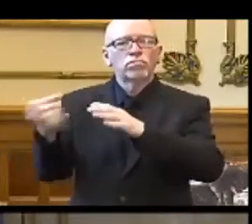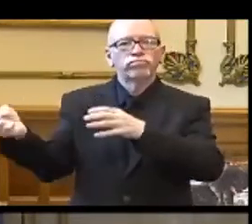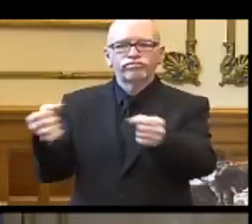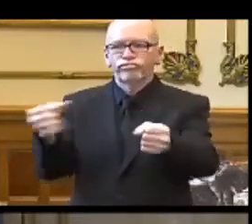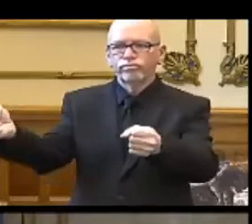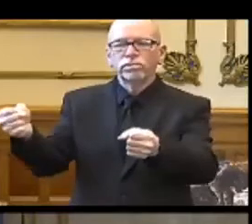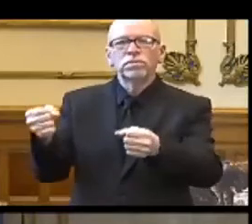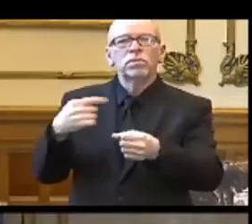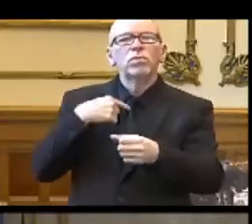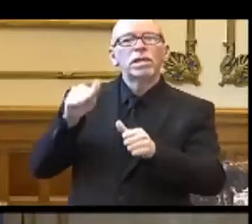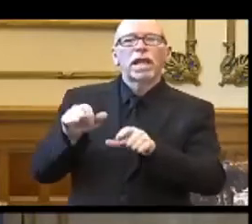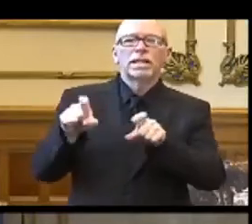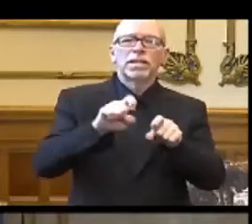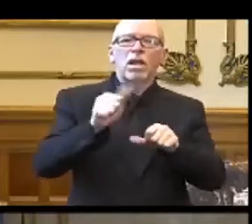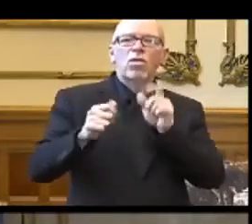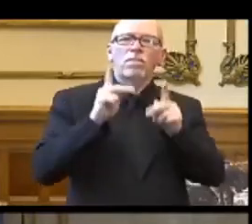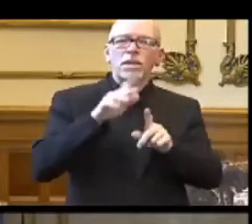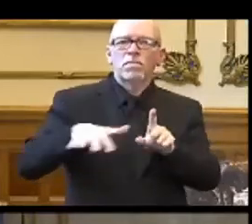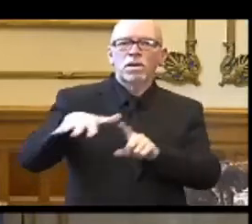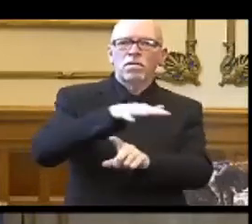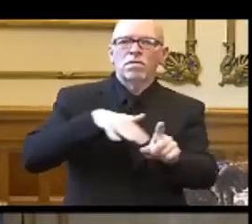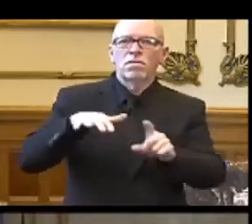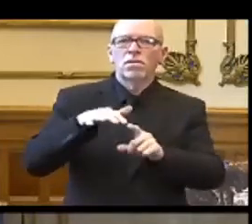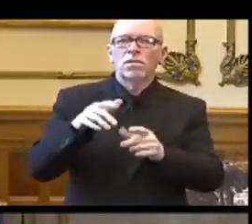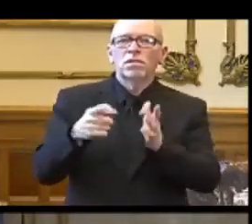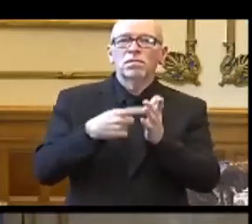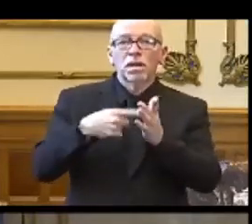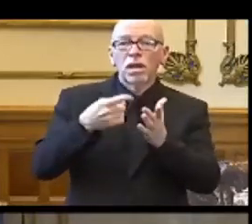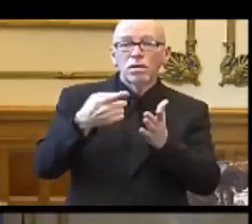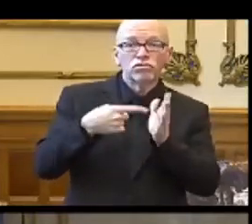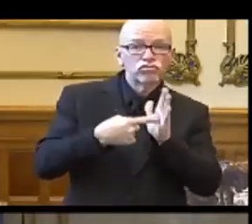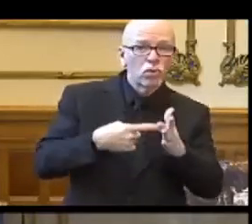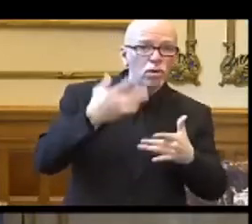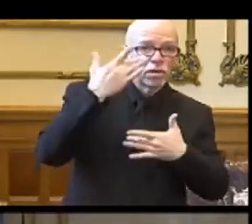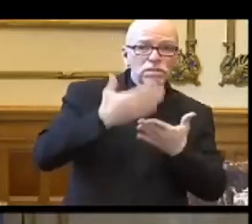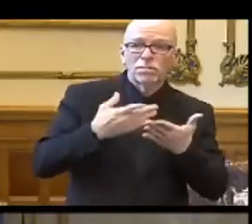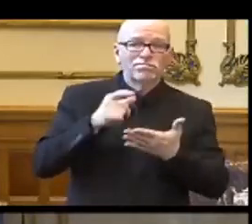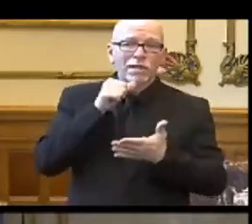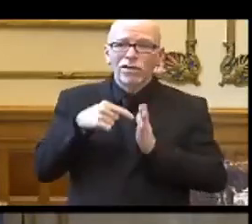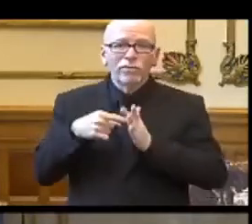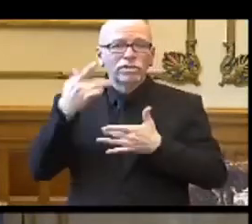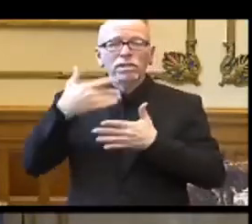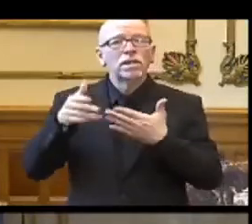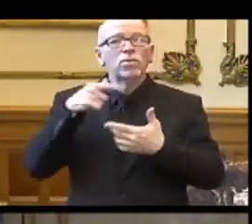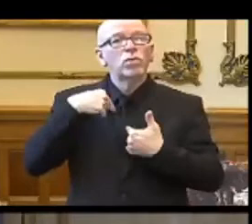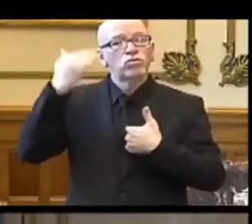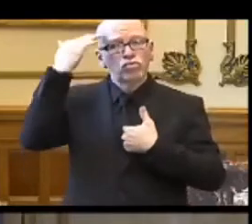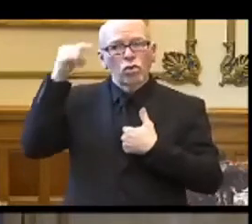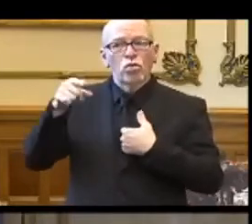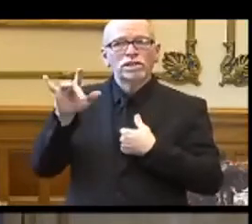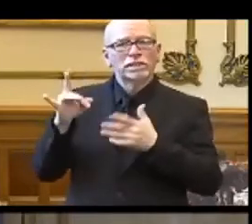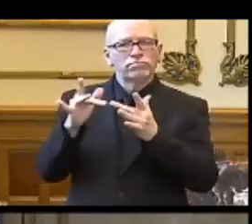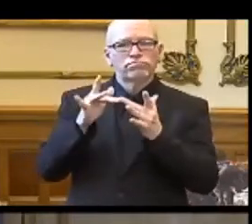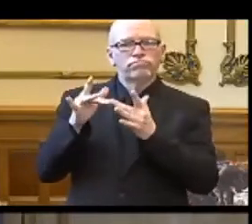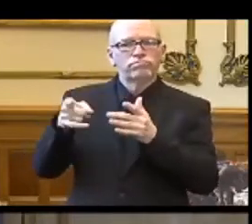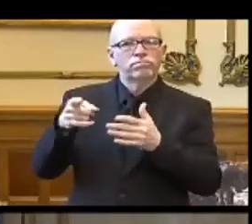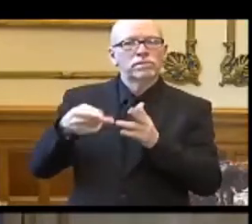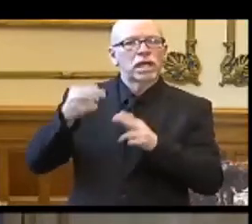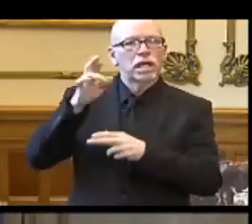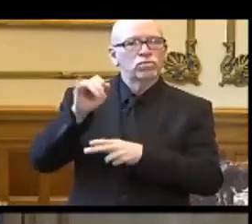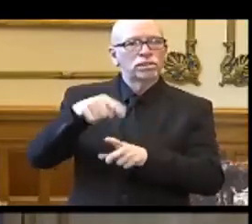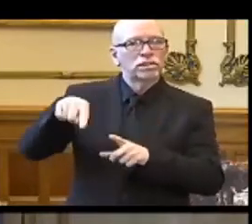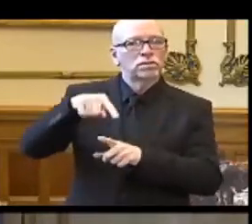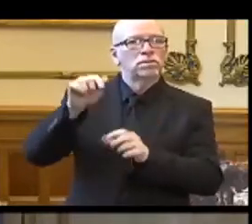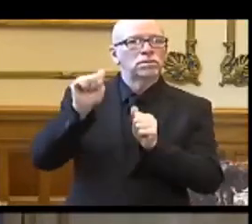test additional individuals, sometimes symptomatic, sometimes asymptomatic individuals that we know are at risk to actually have contacted